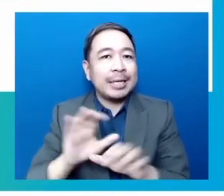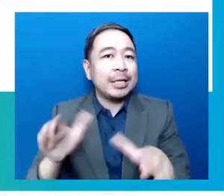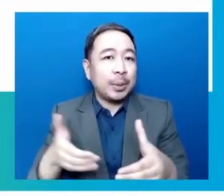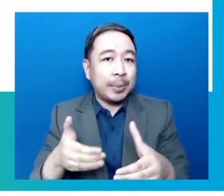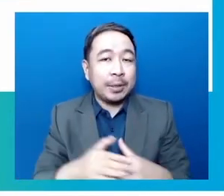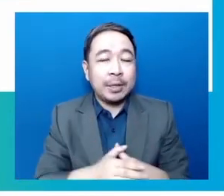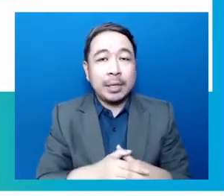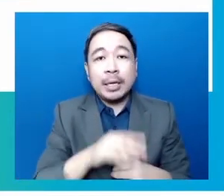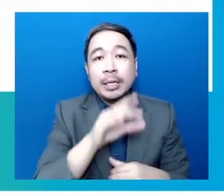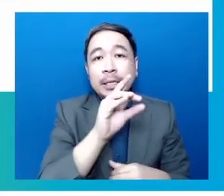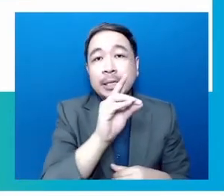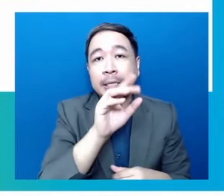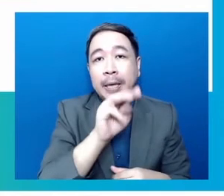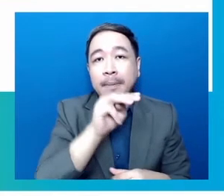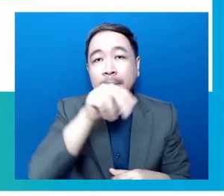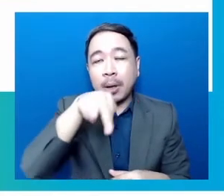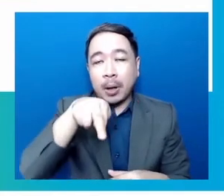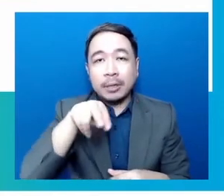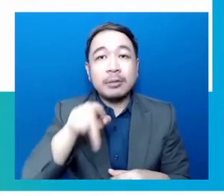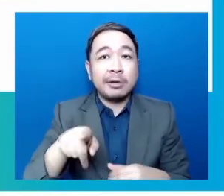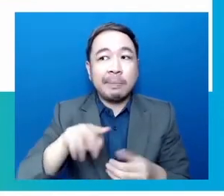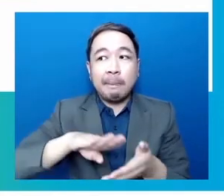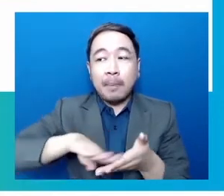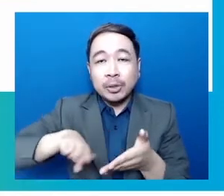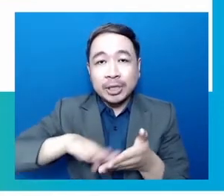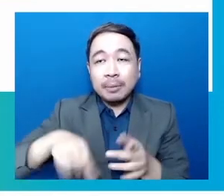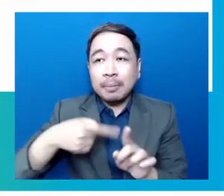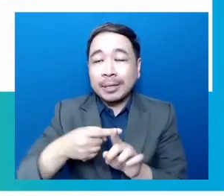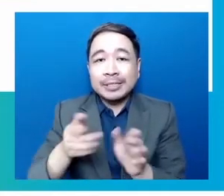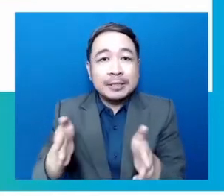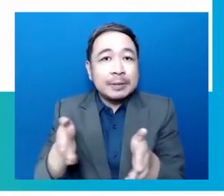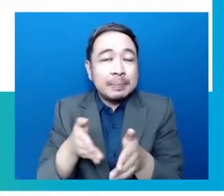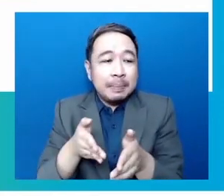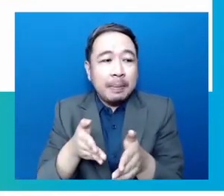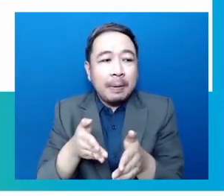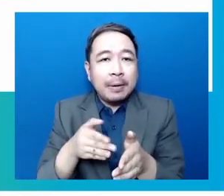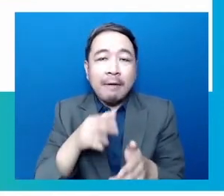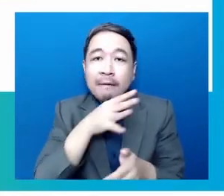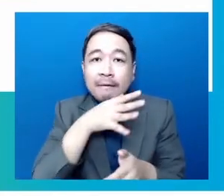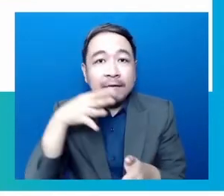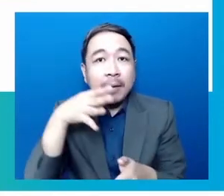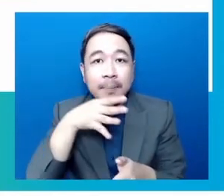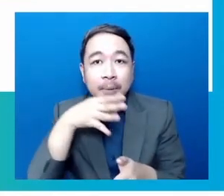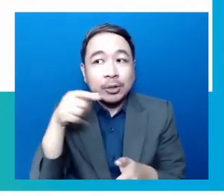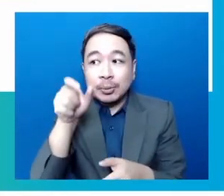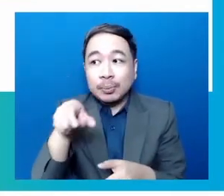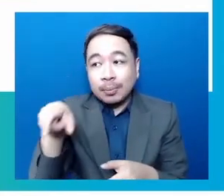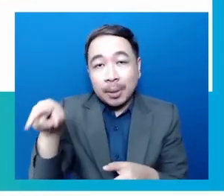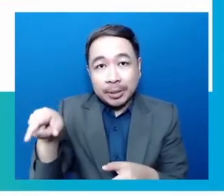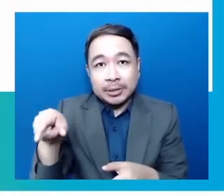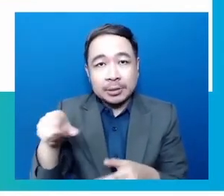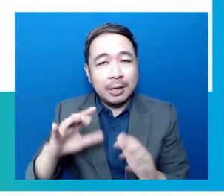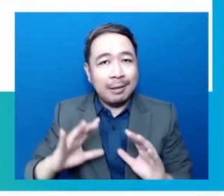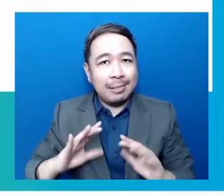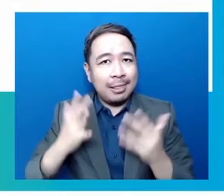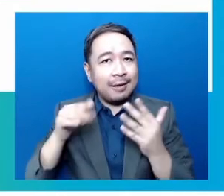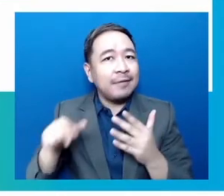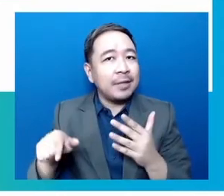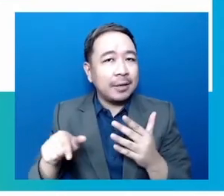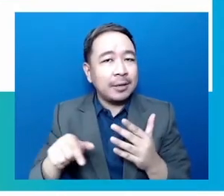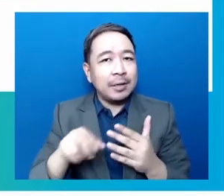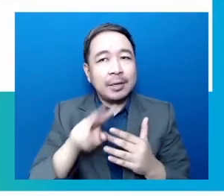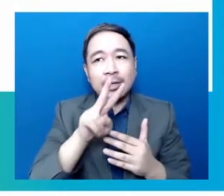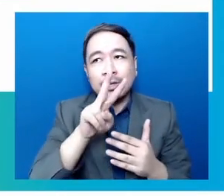really marginal and small farmers who has less than 2.1 acres of